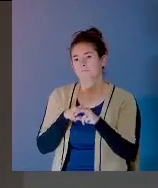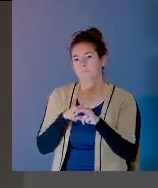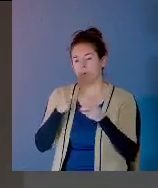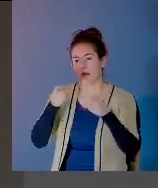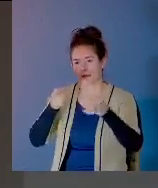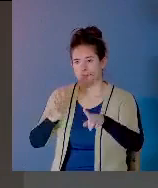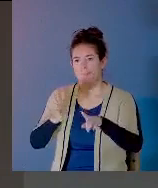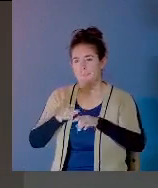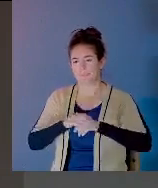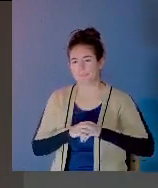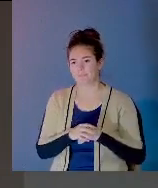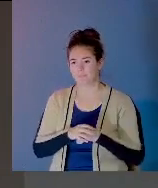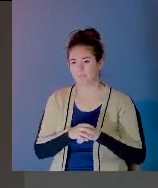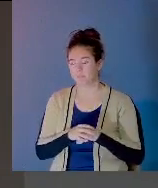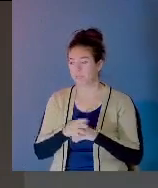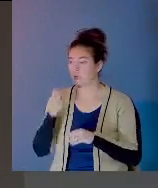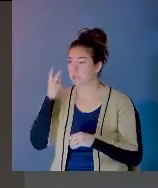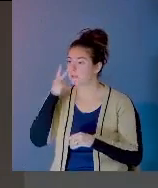older homeless gentleman